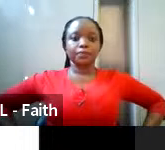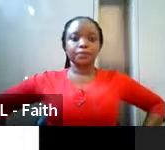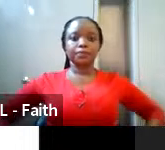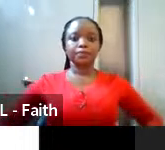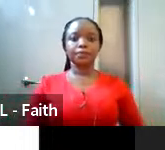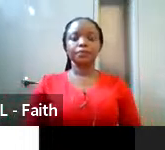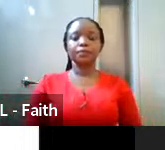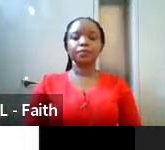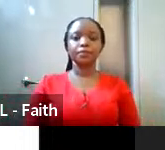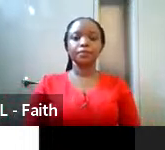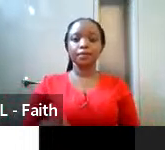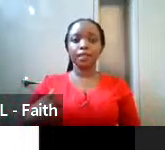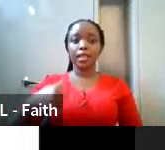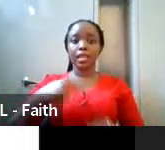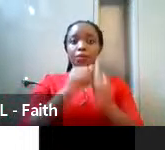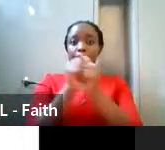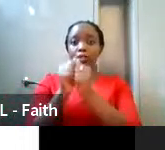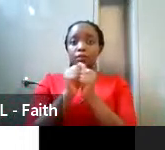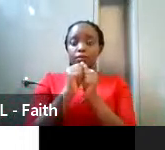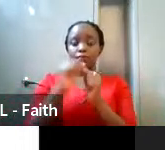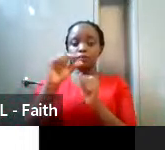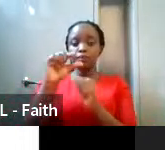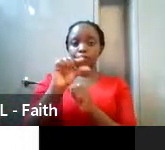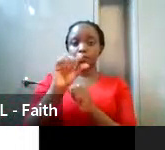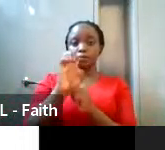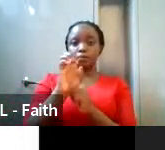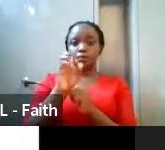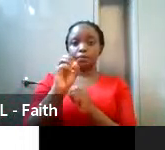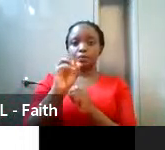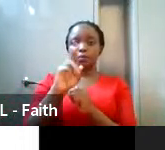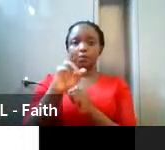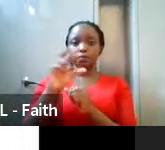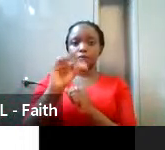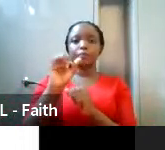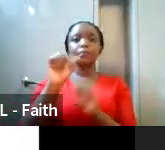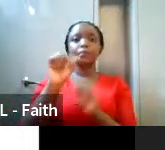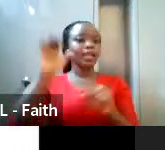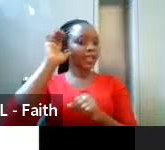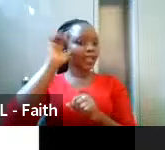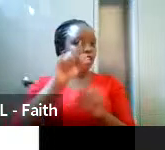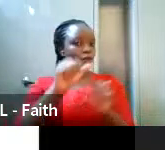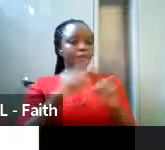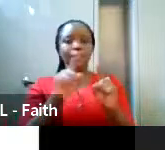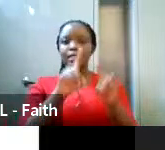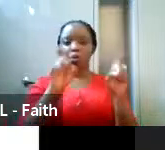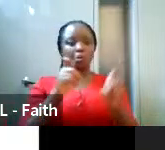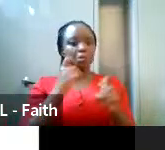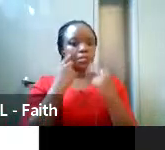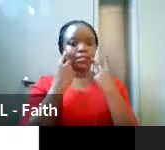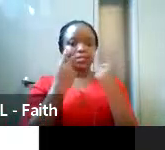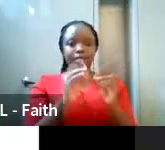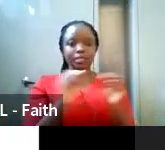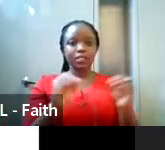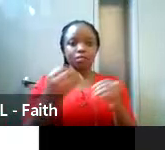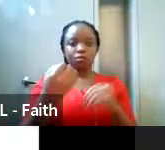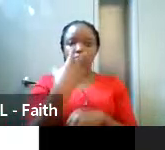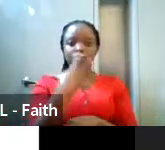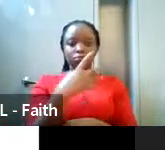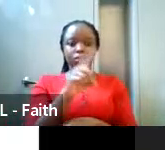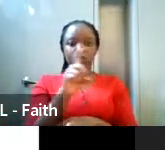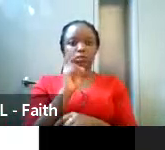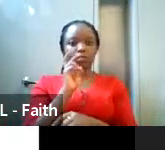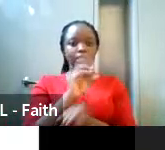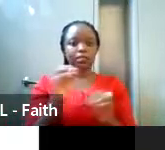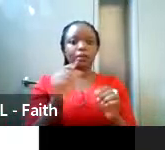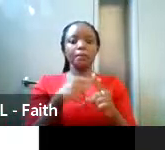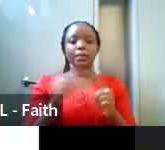Are we together, Georgina? Yes, I can hear you, but I can't see the question by Joseph Nderitu. It's on the